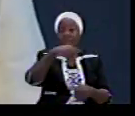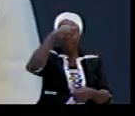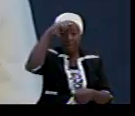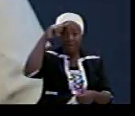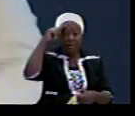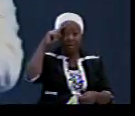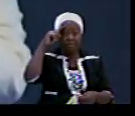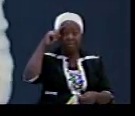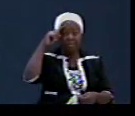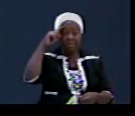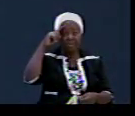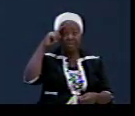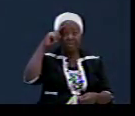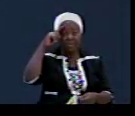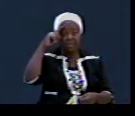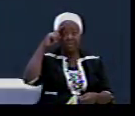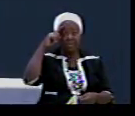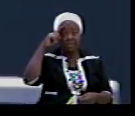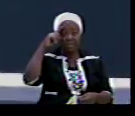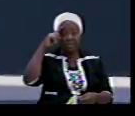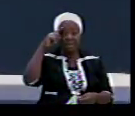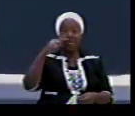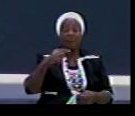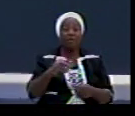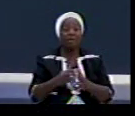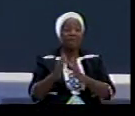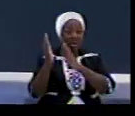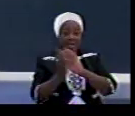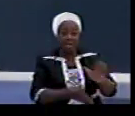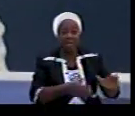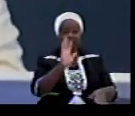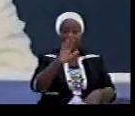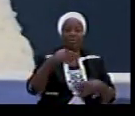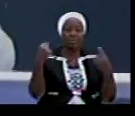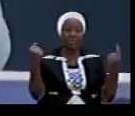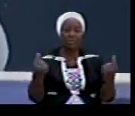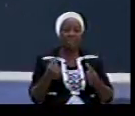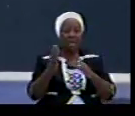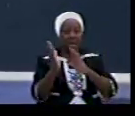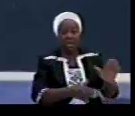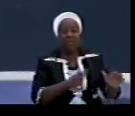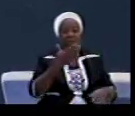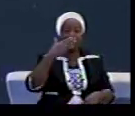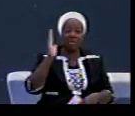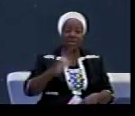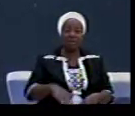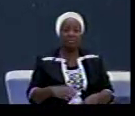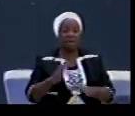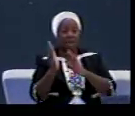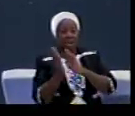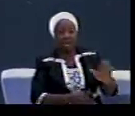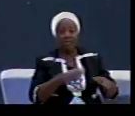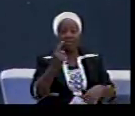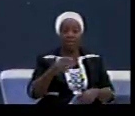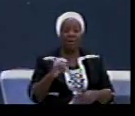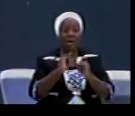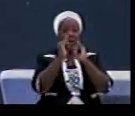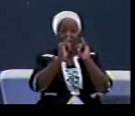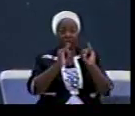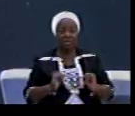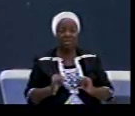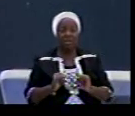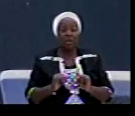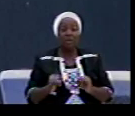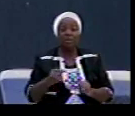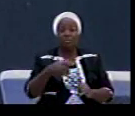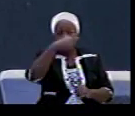Because, abandon your sin. Abandon your evil. Abandon your idolatry.